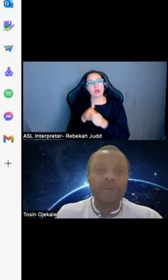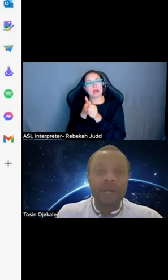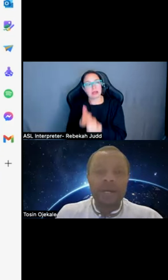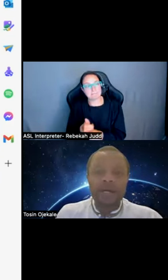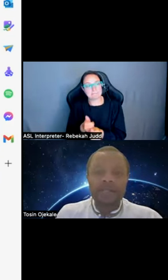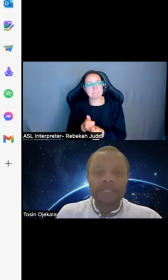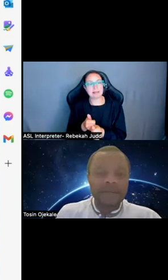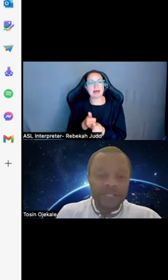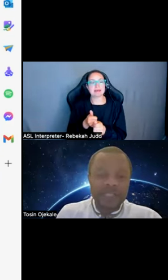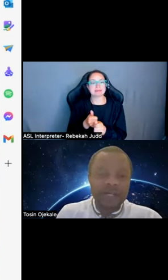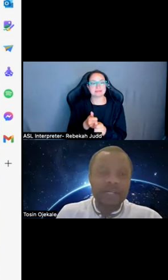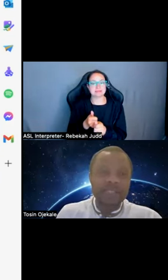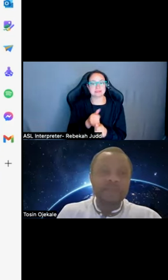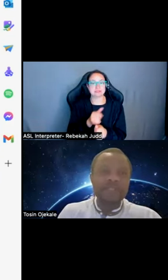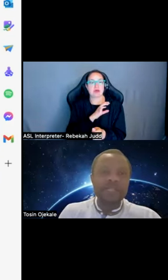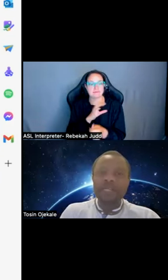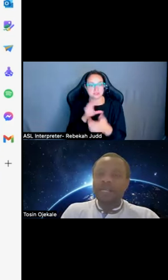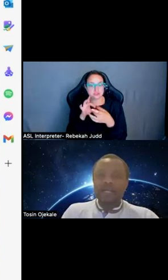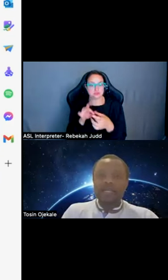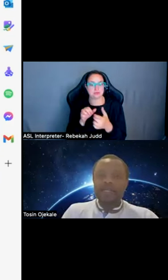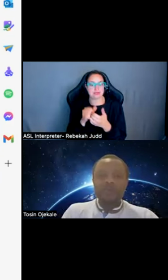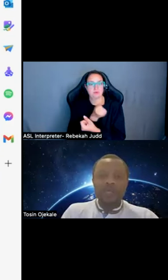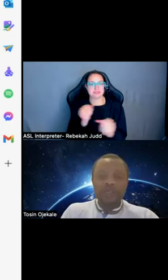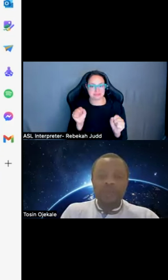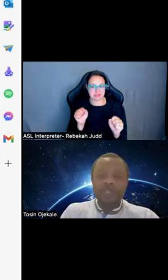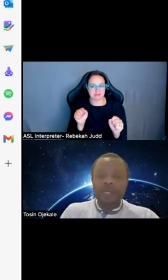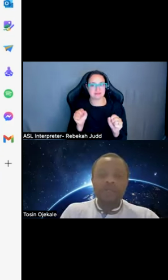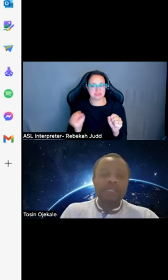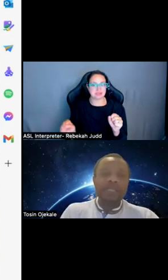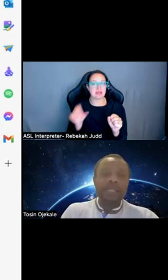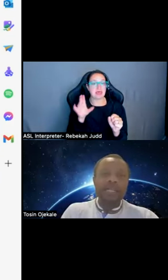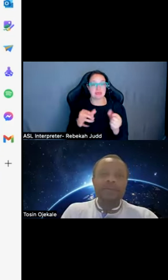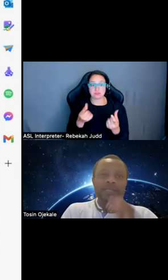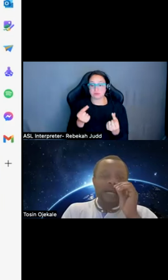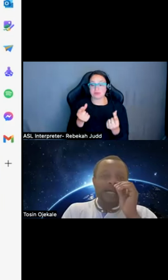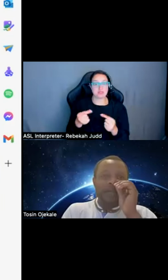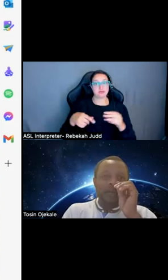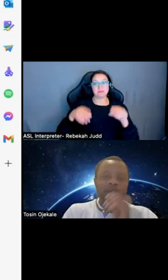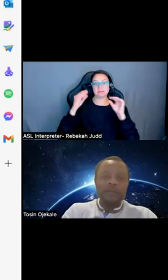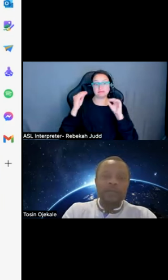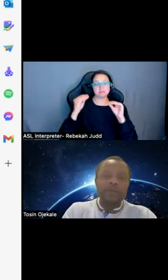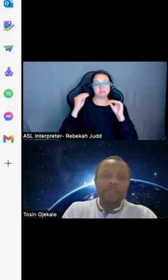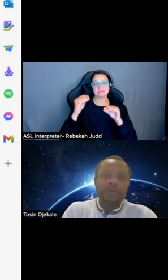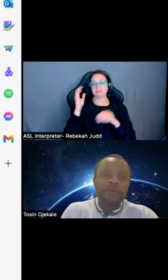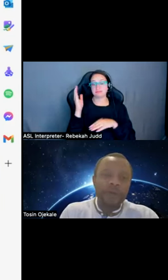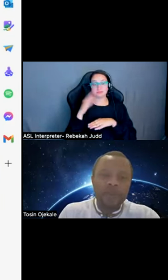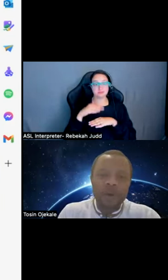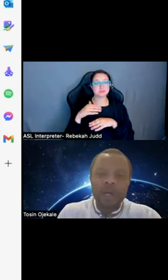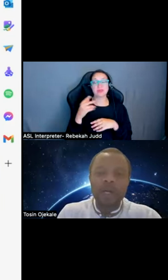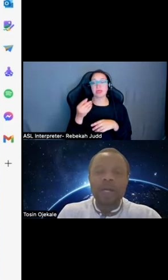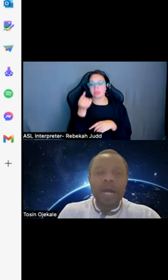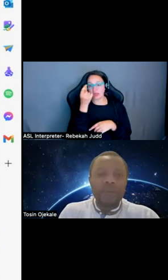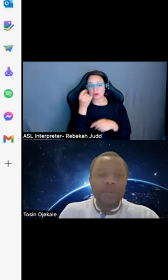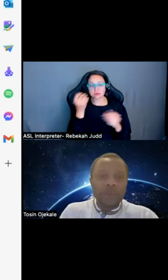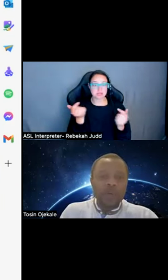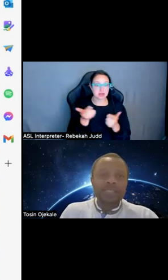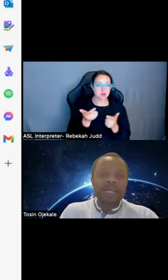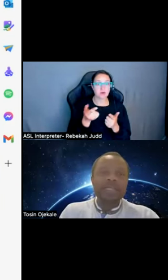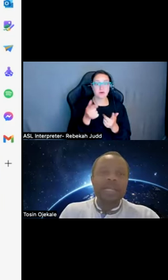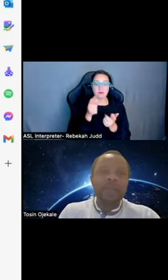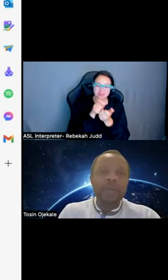to safety, general safety. This is what they do. They understand a lot of regulatory framework, how